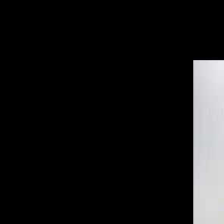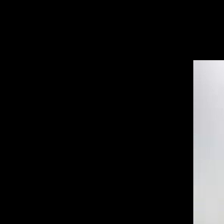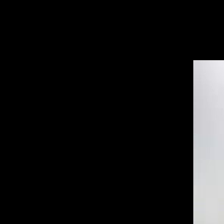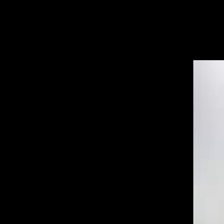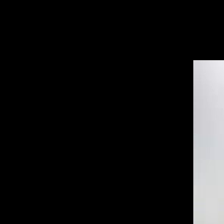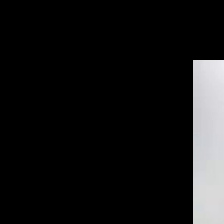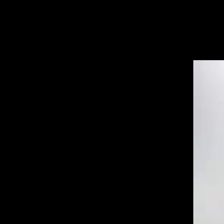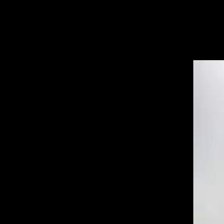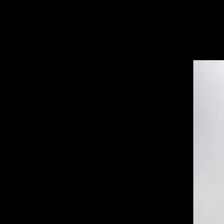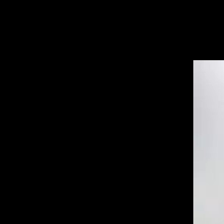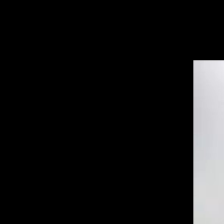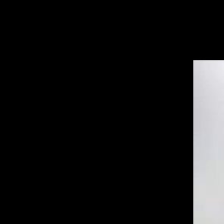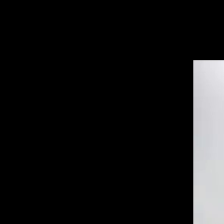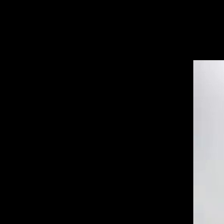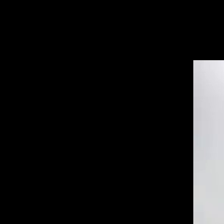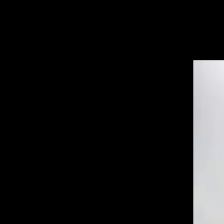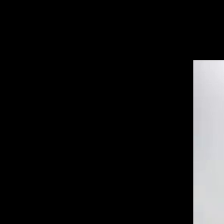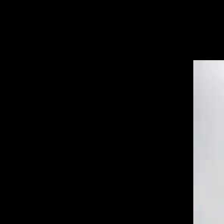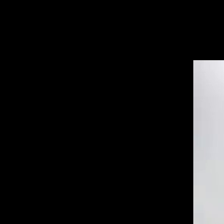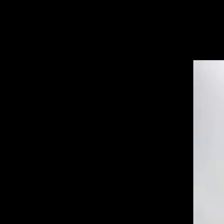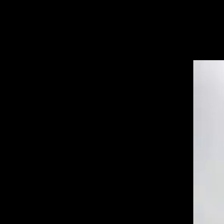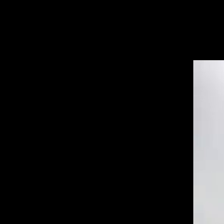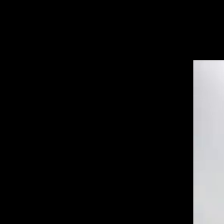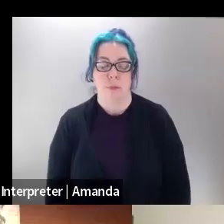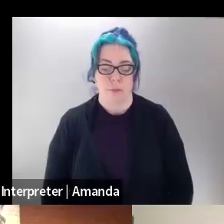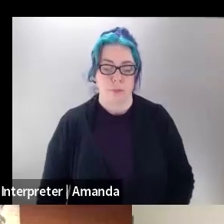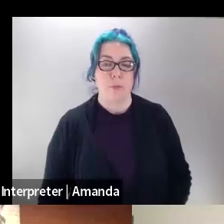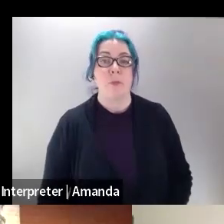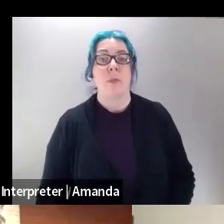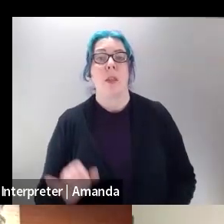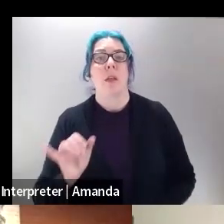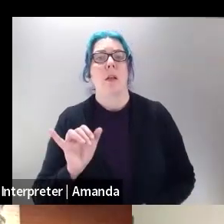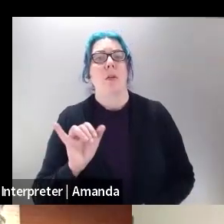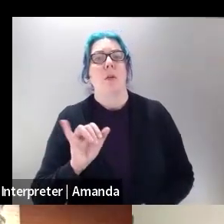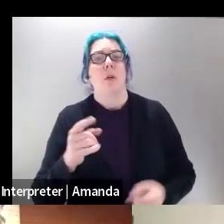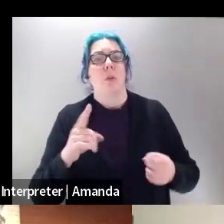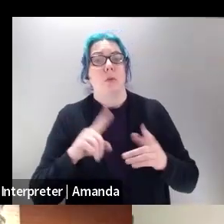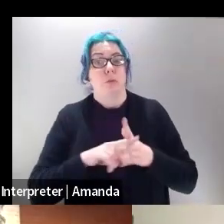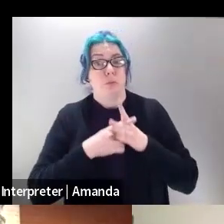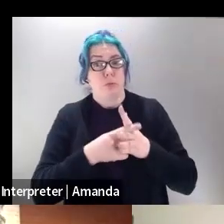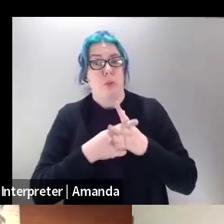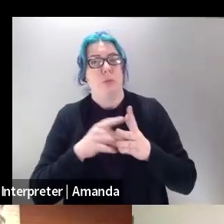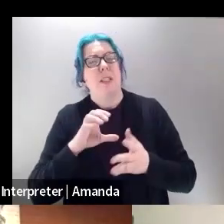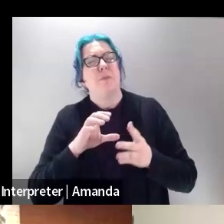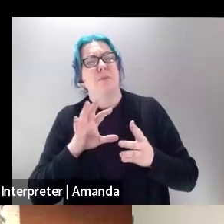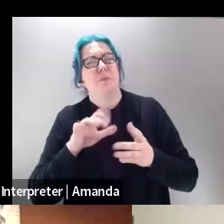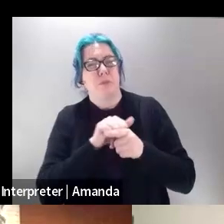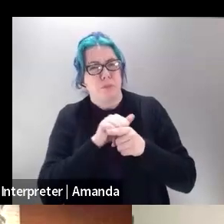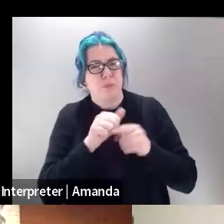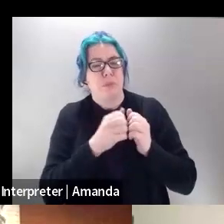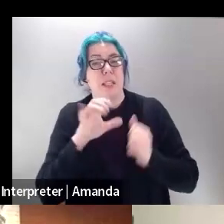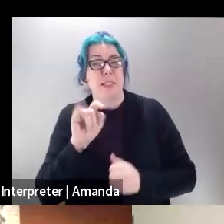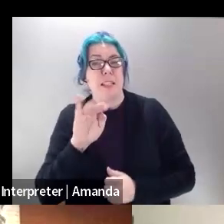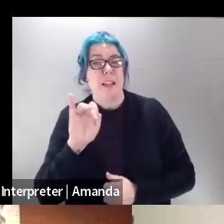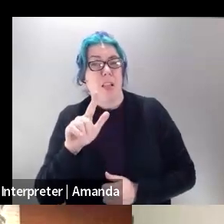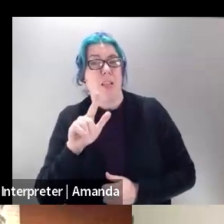rehearsal process, does the Citadel have like a particular practice in terms of like the forms, the intake, the